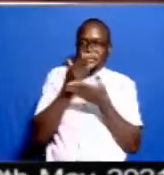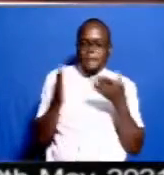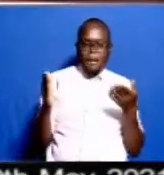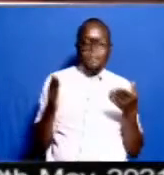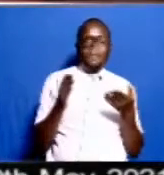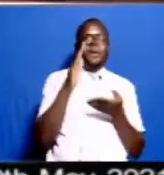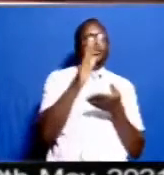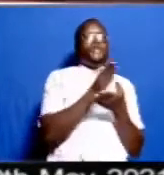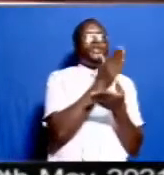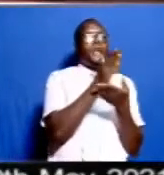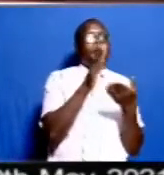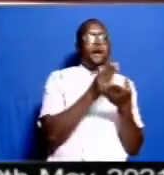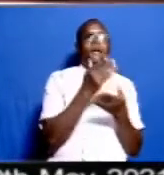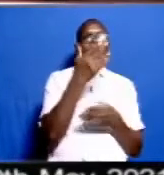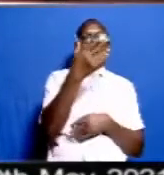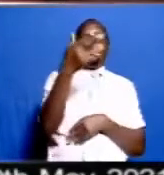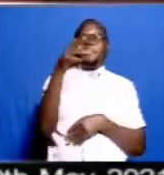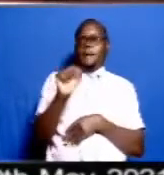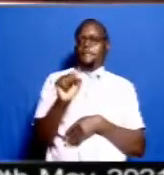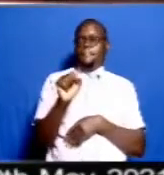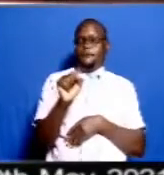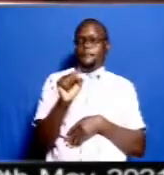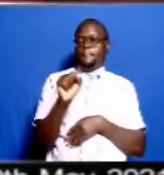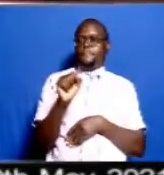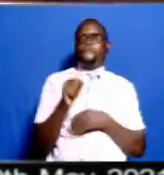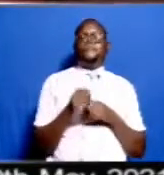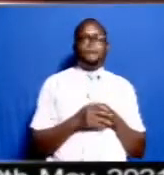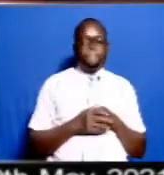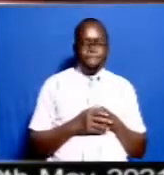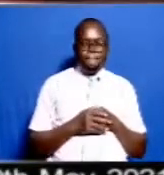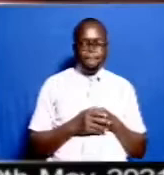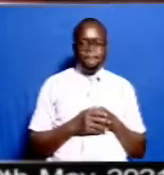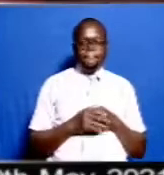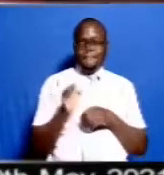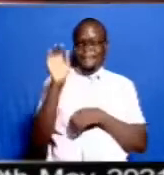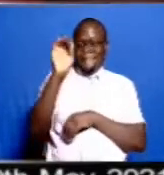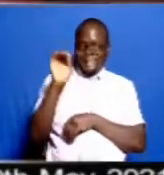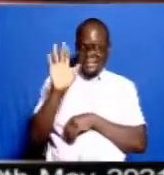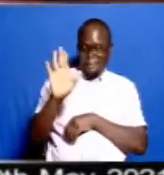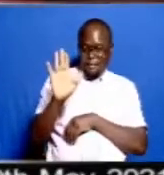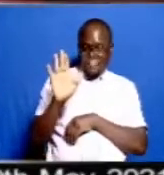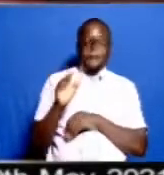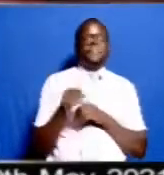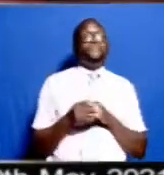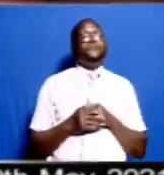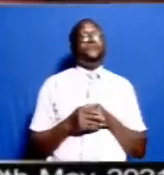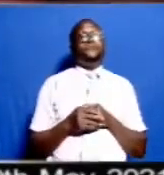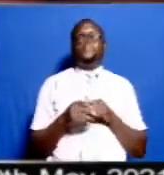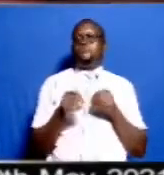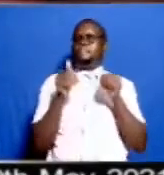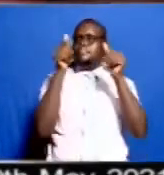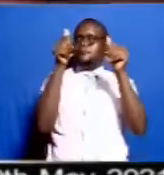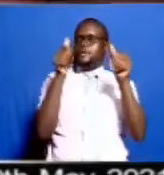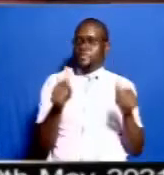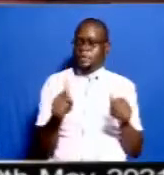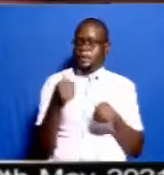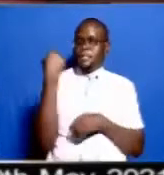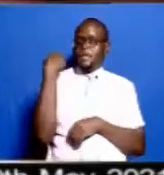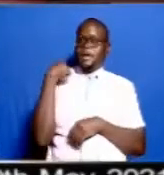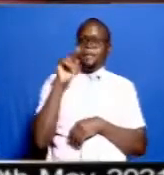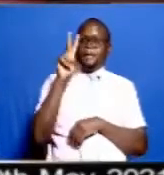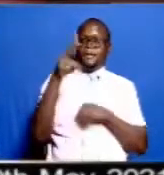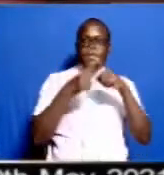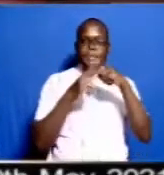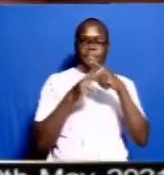its shares and subsidiaries of that airline. Legal notice number 27